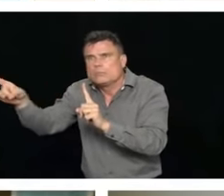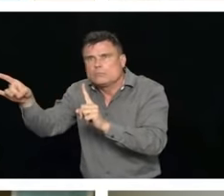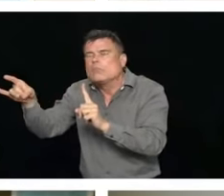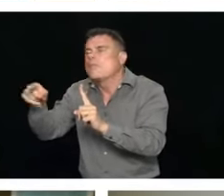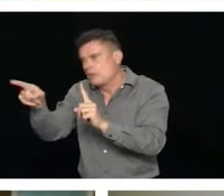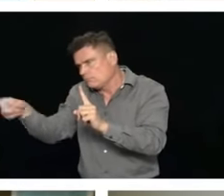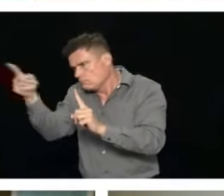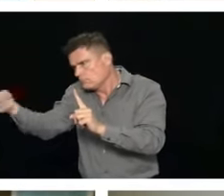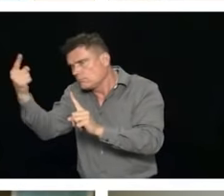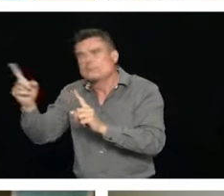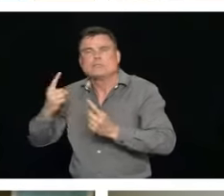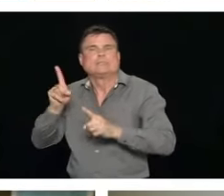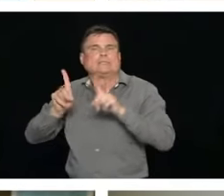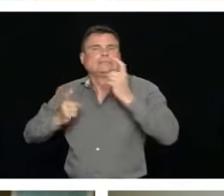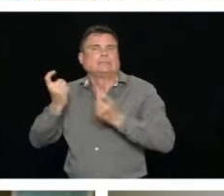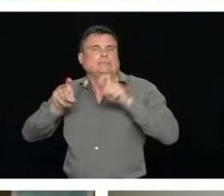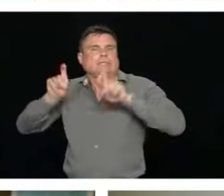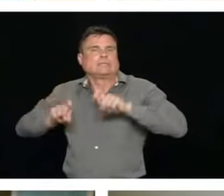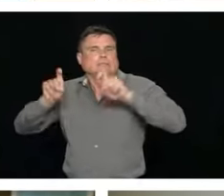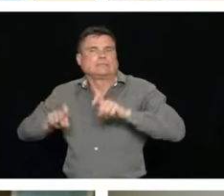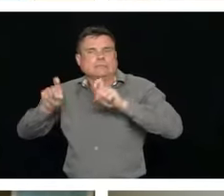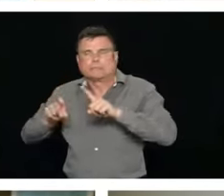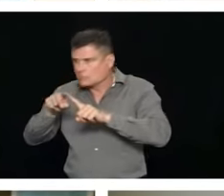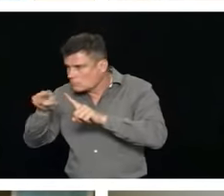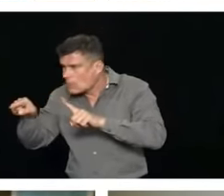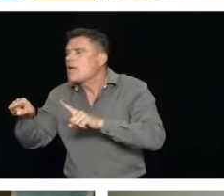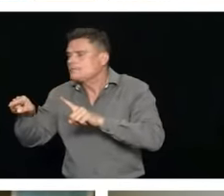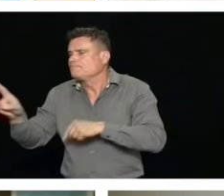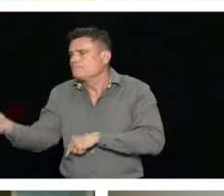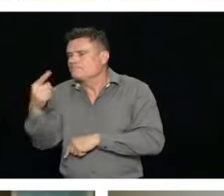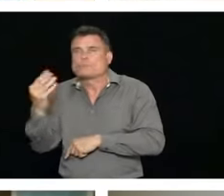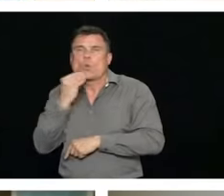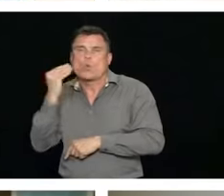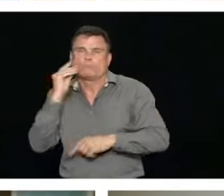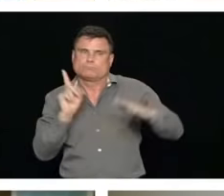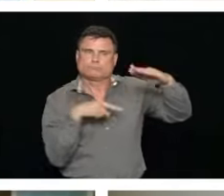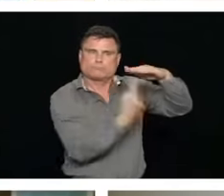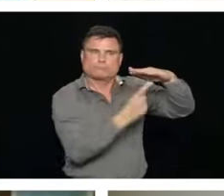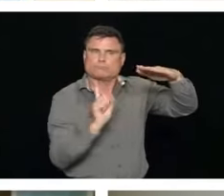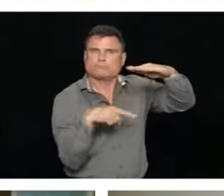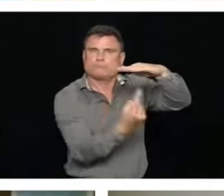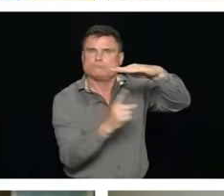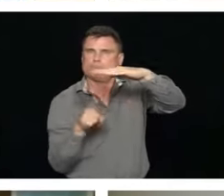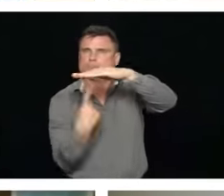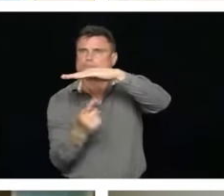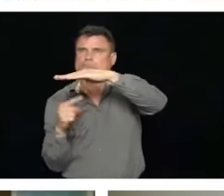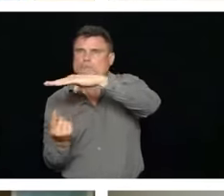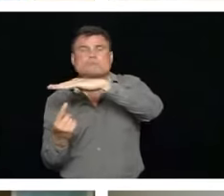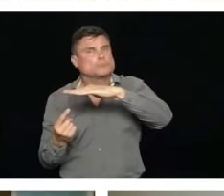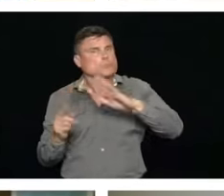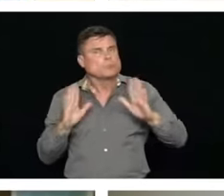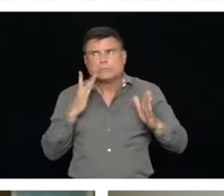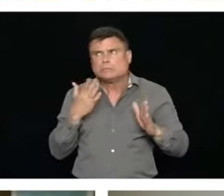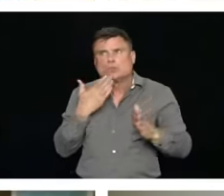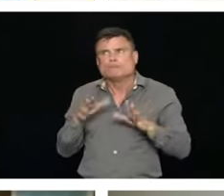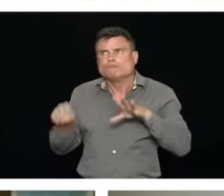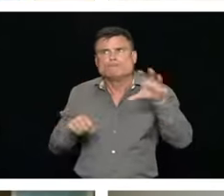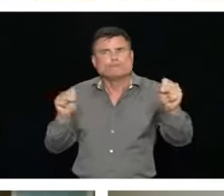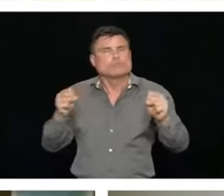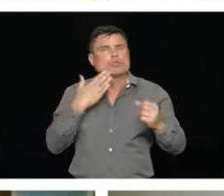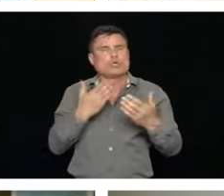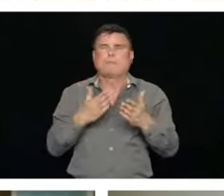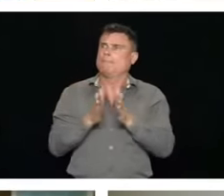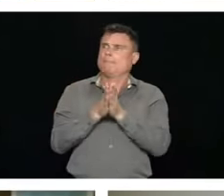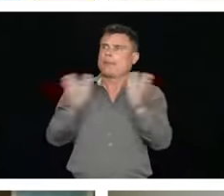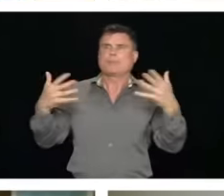need to take that's our public health approach. Then we need to look at the environment around us. What can we do in